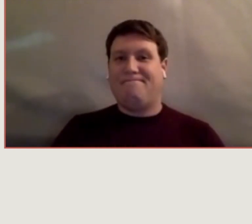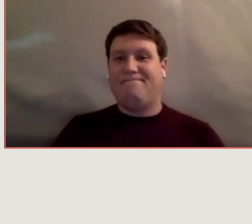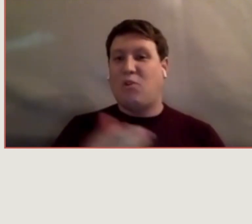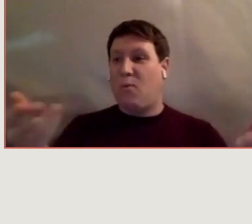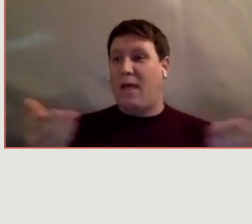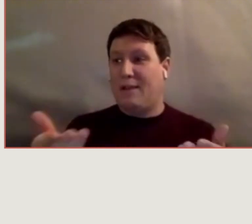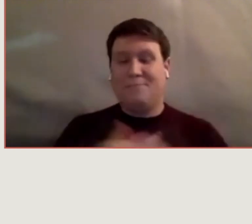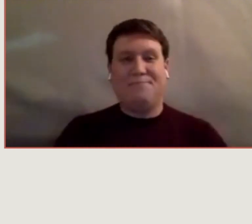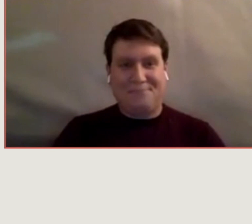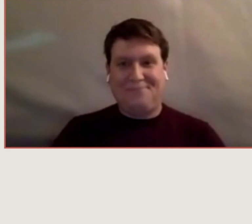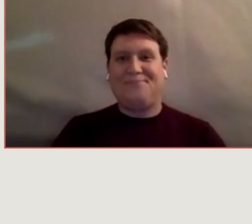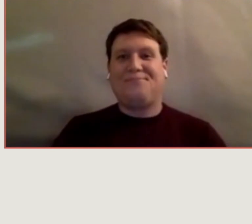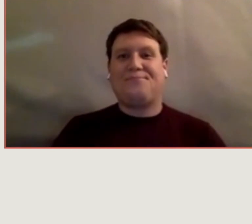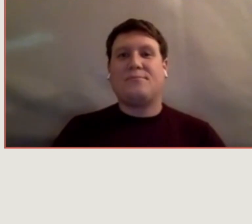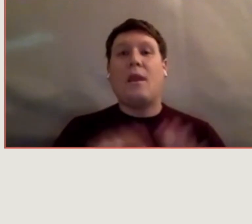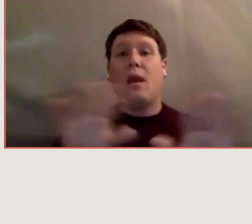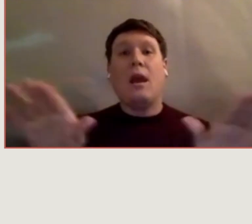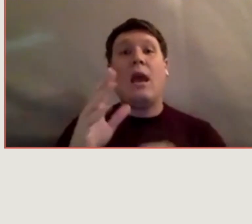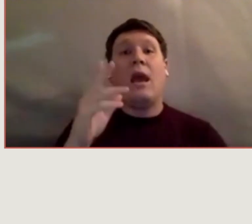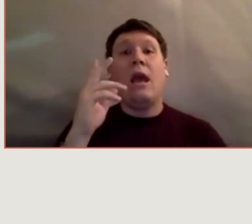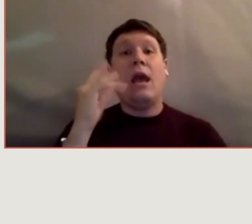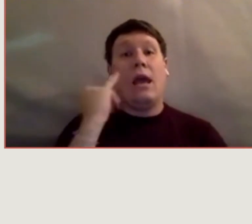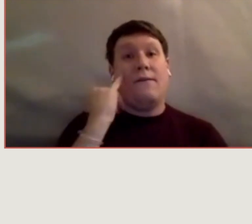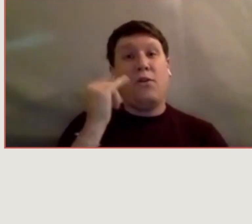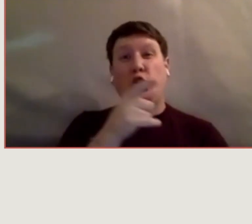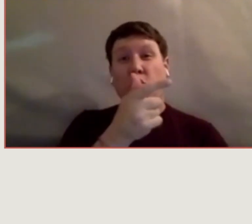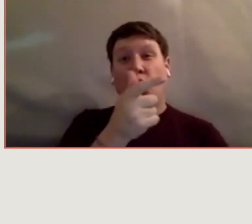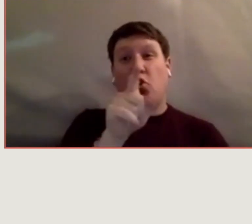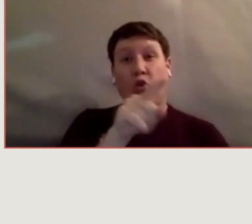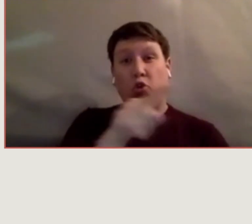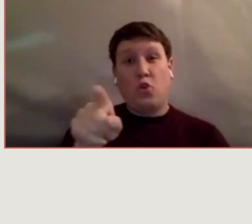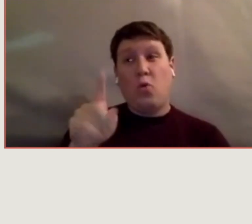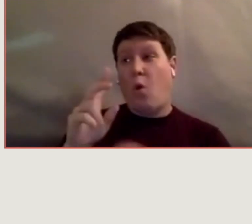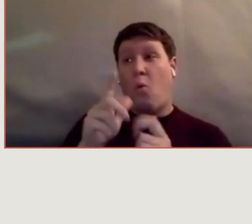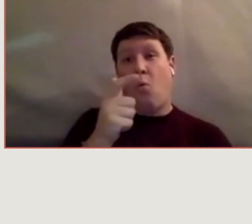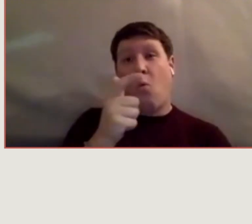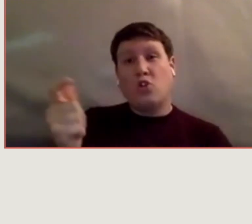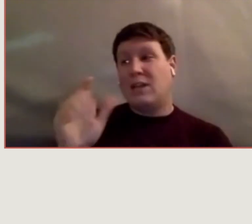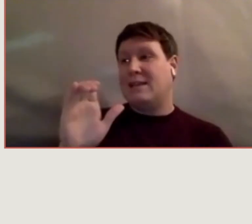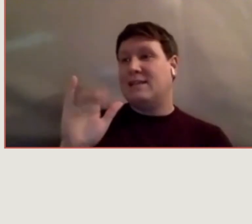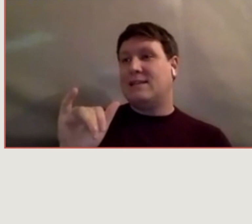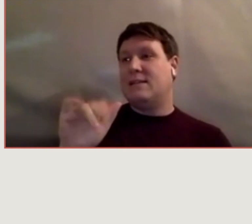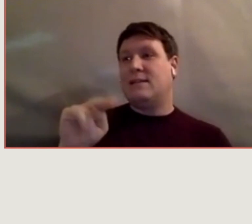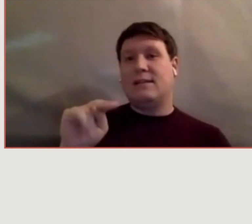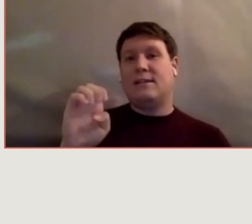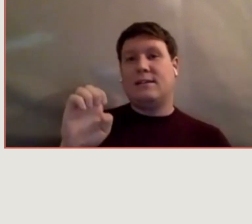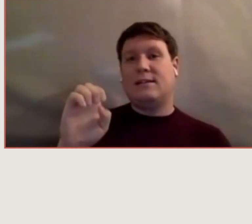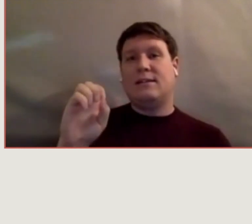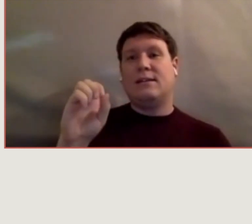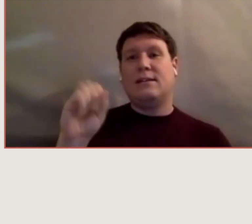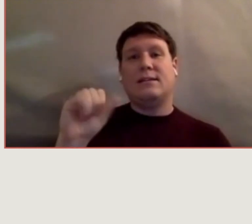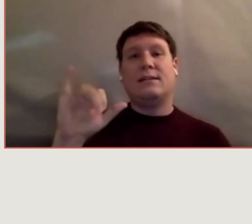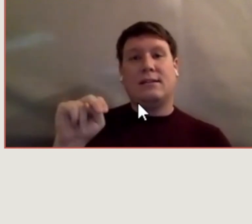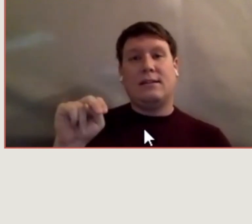And just for folks, if you're watching on CineSend and you want to ask our guests